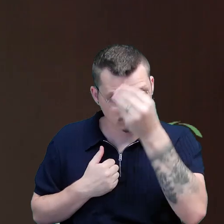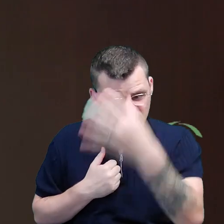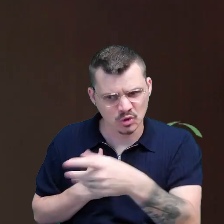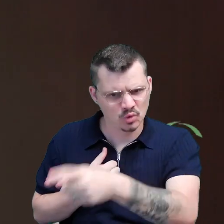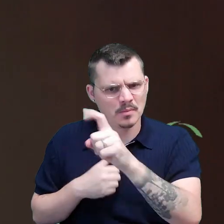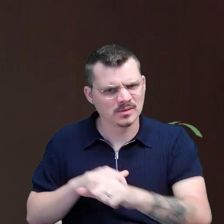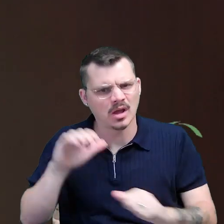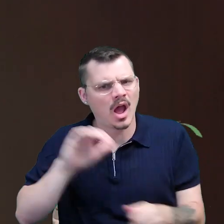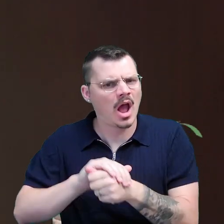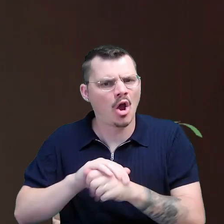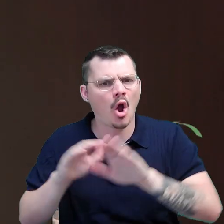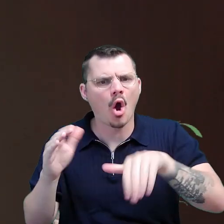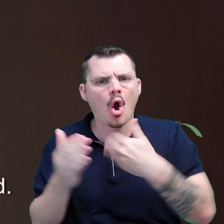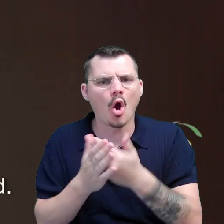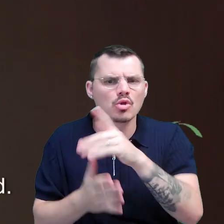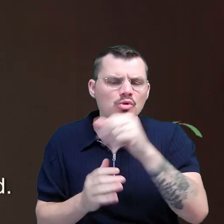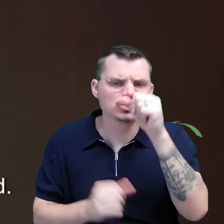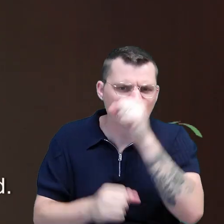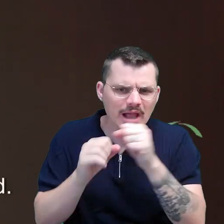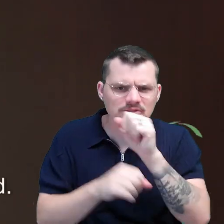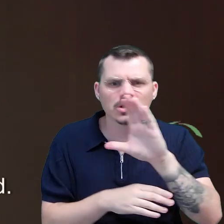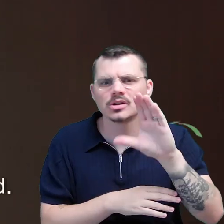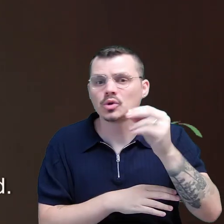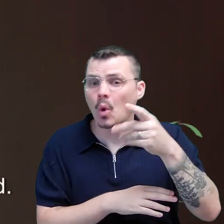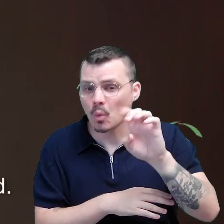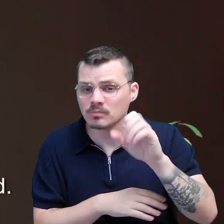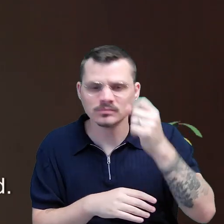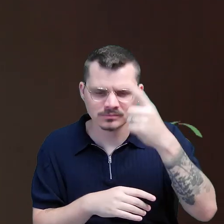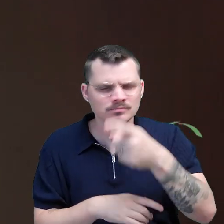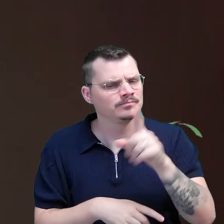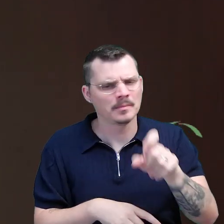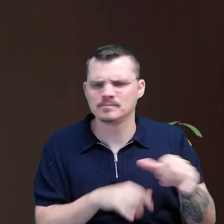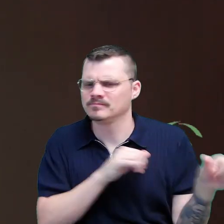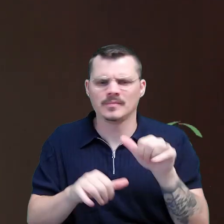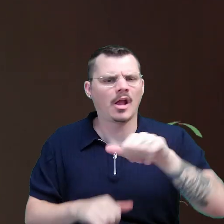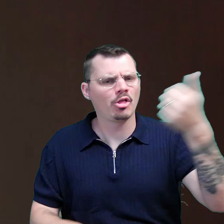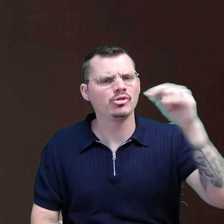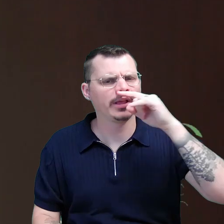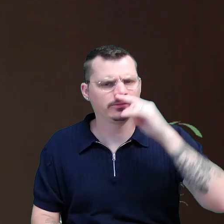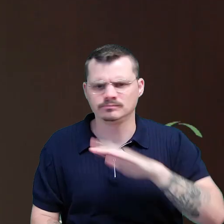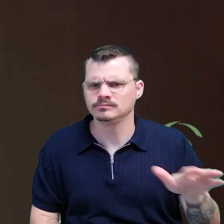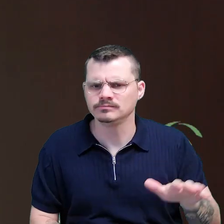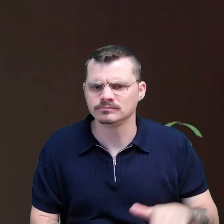hide all those coping strategies and pretend you're just like this other kid.